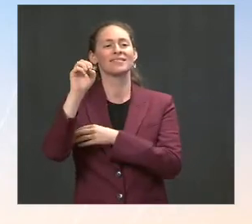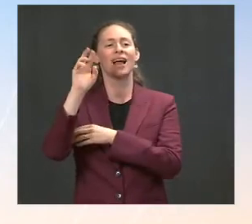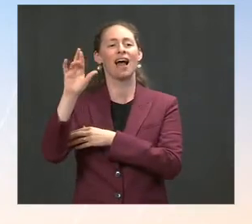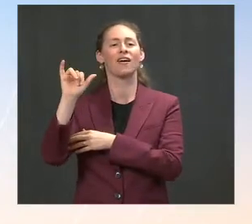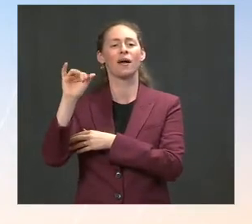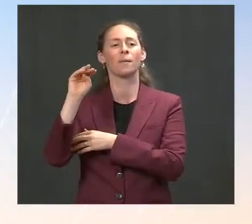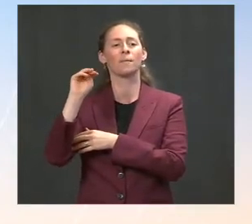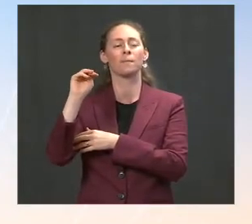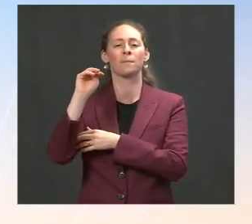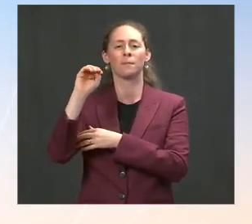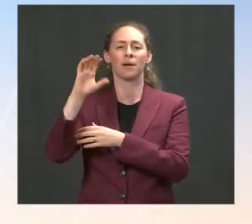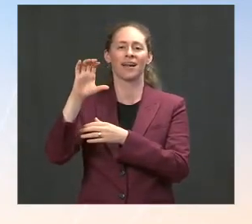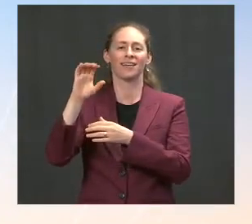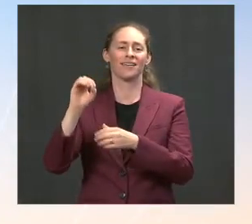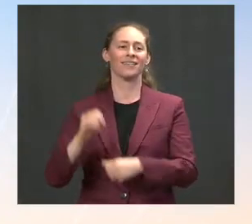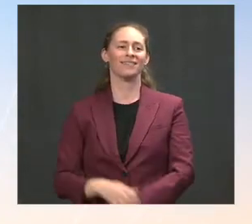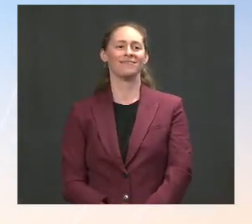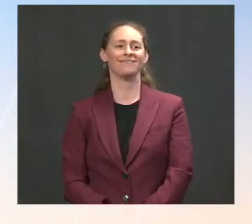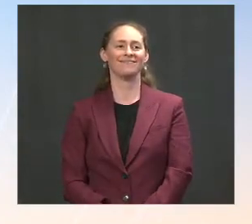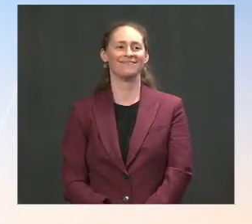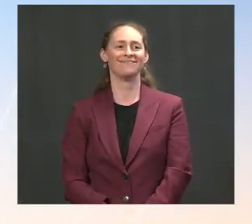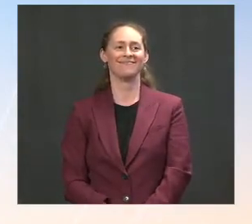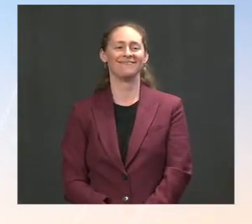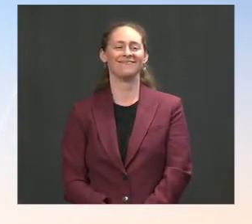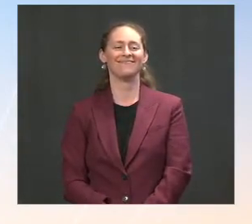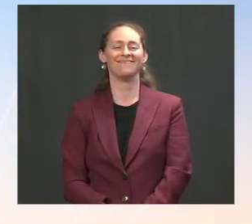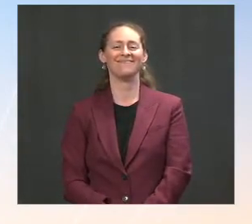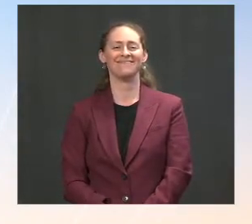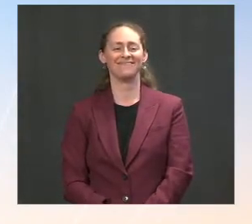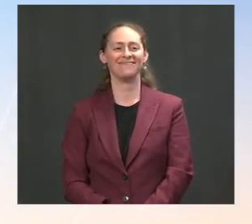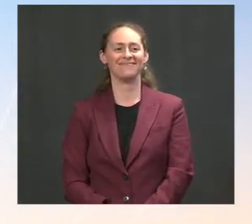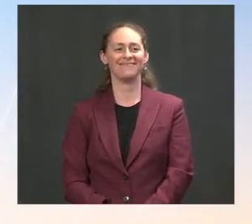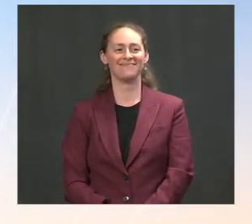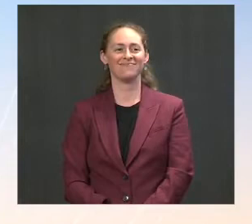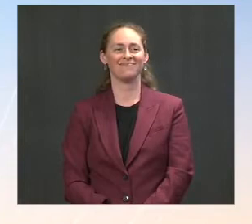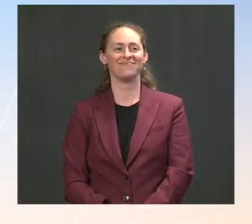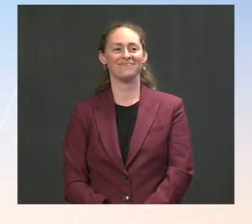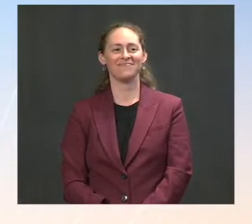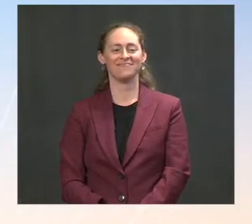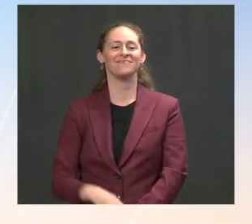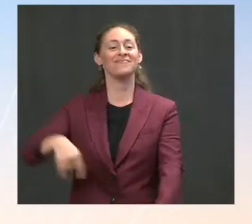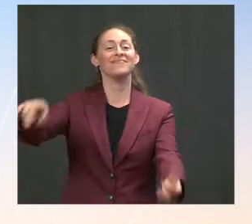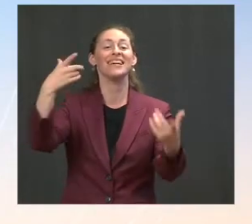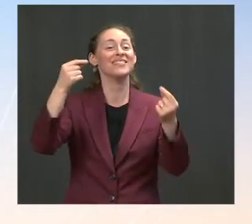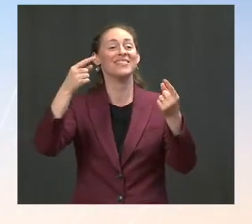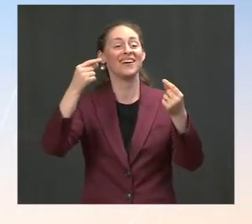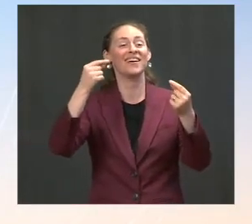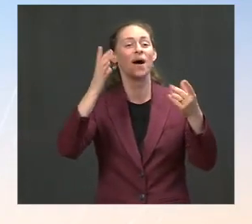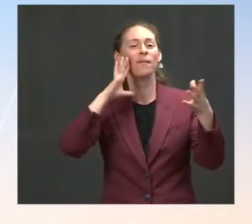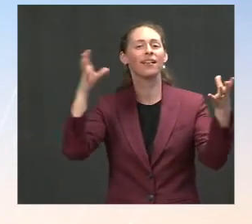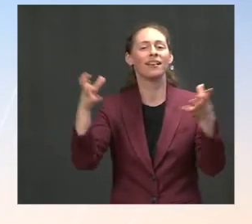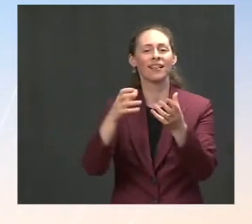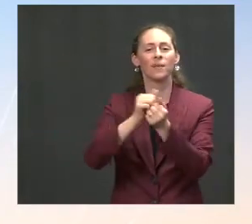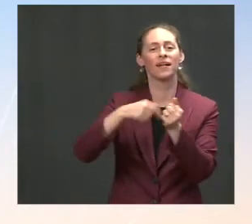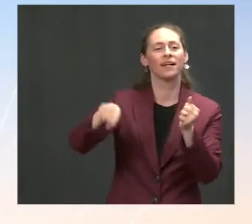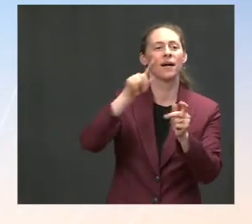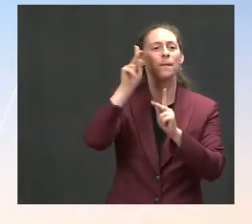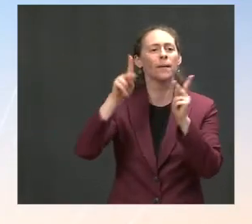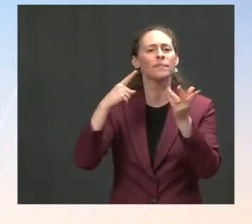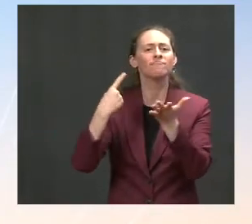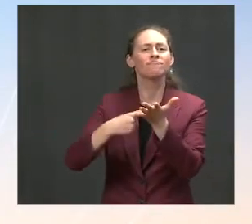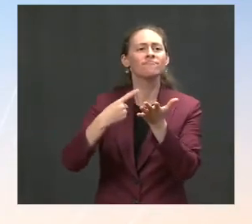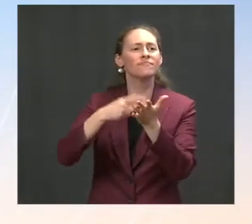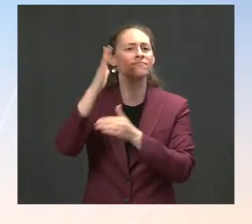will be certainly engaging with people and with people of Virginia who are making decisions about their future